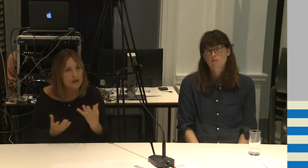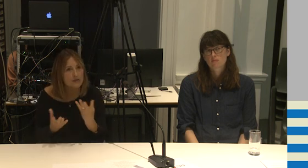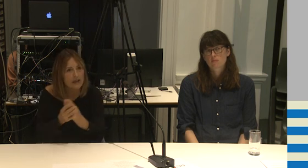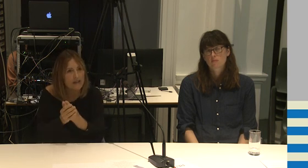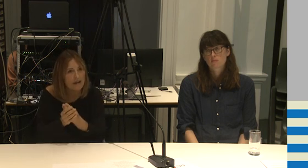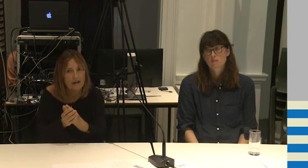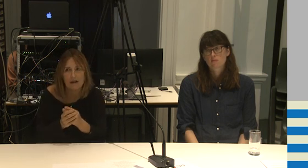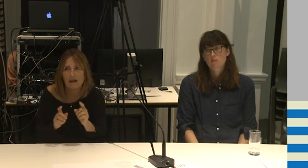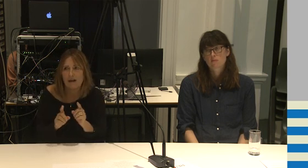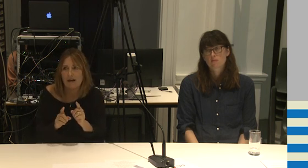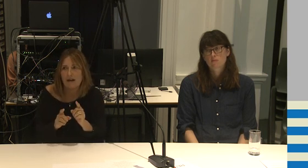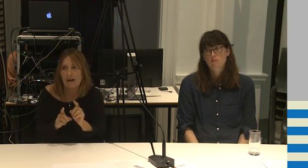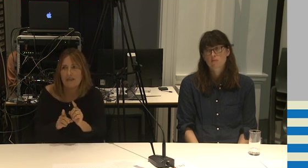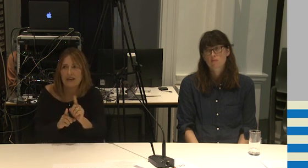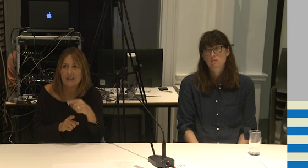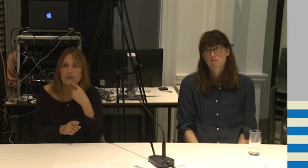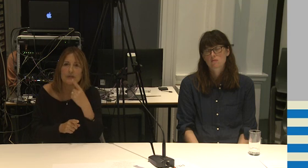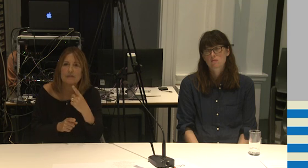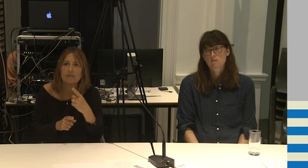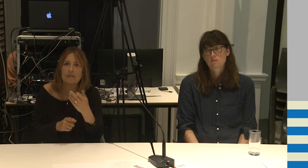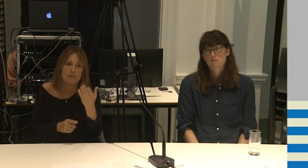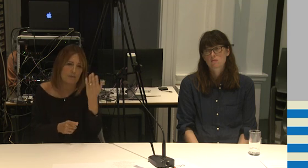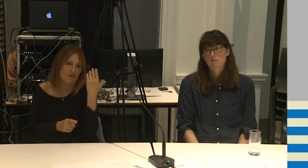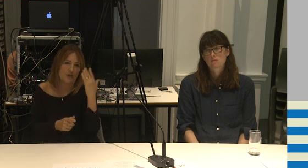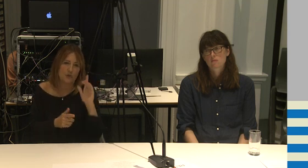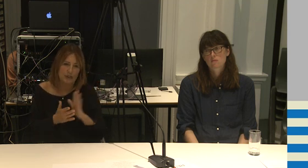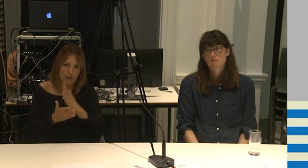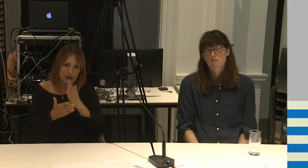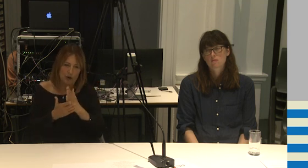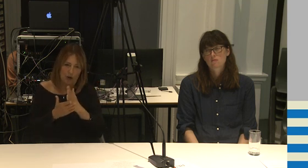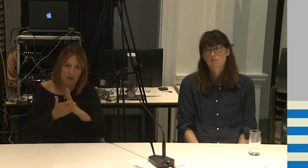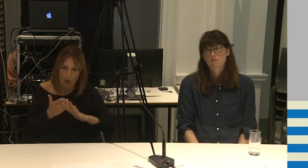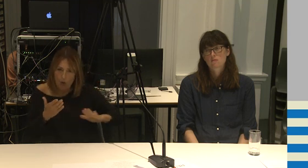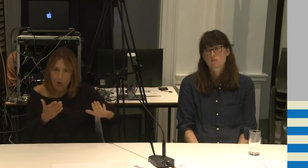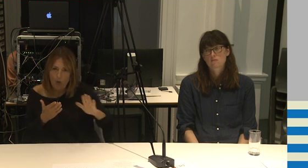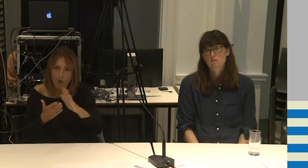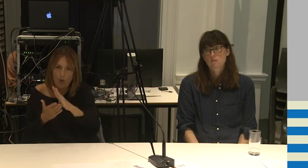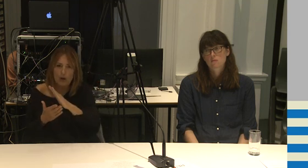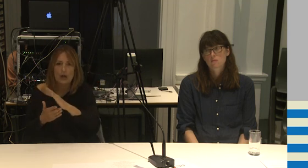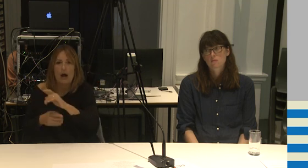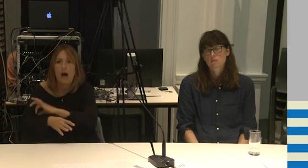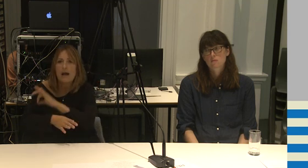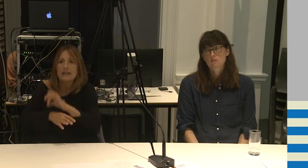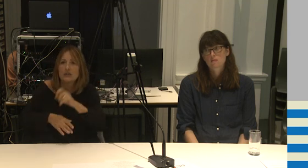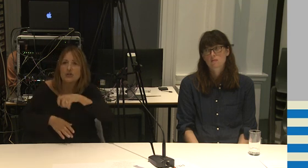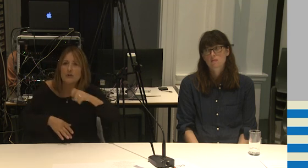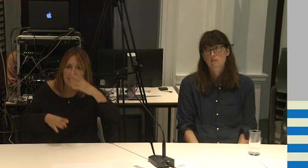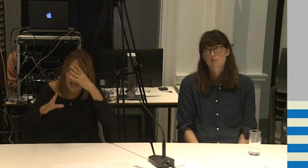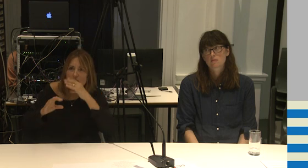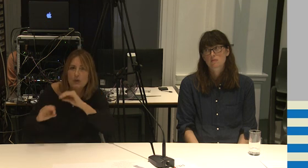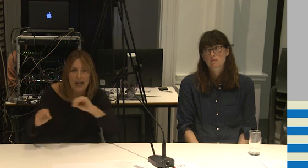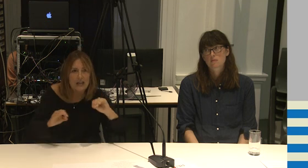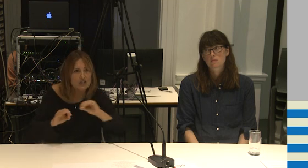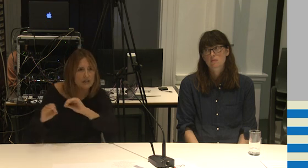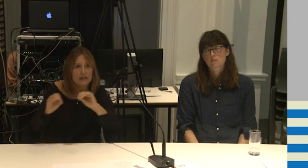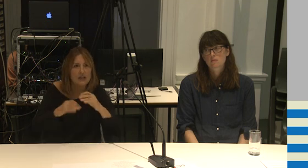like Poppy earlier, about how to make sure that it's part of all architecture students' education, not just the people who have to like conform to